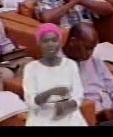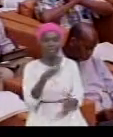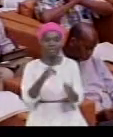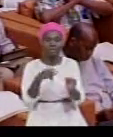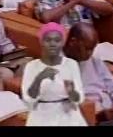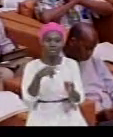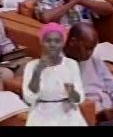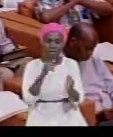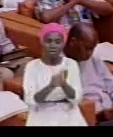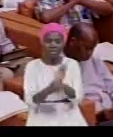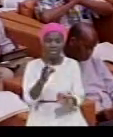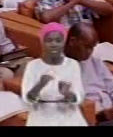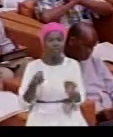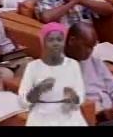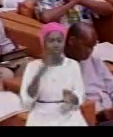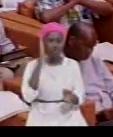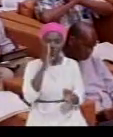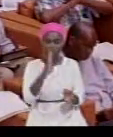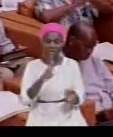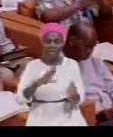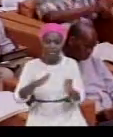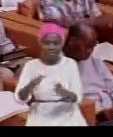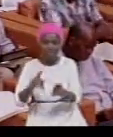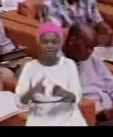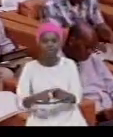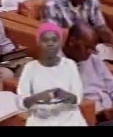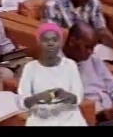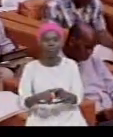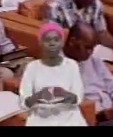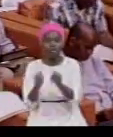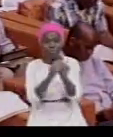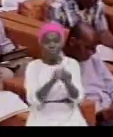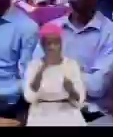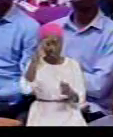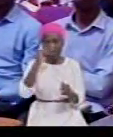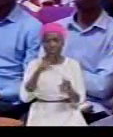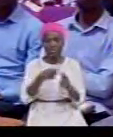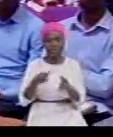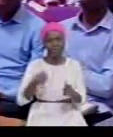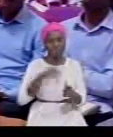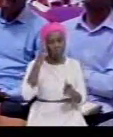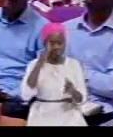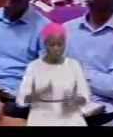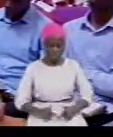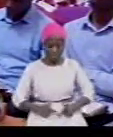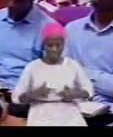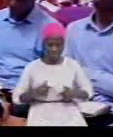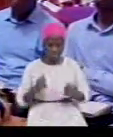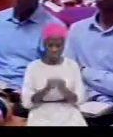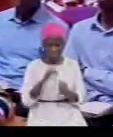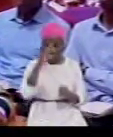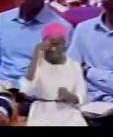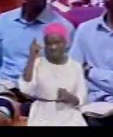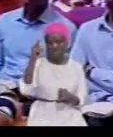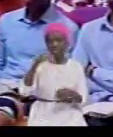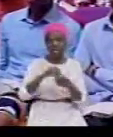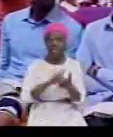then we shall live with him. In verse 12, it says in verse 12,